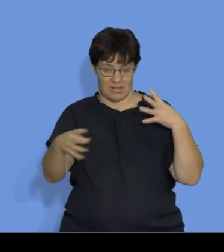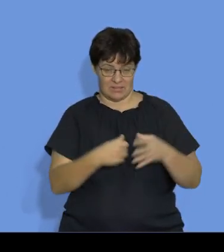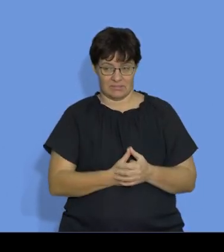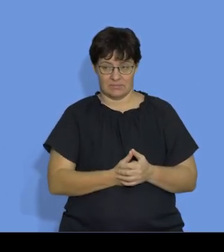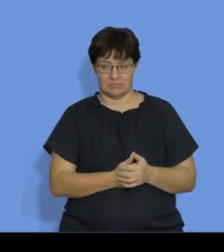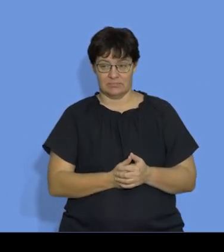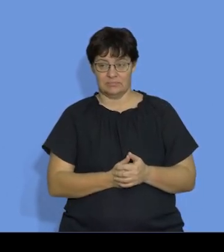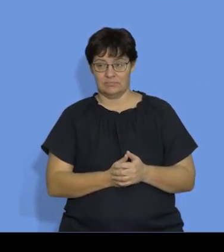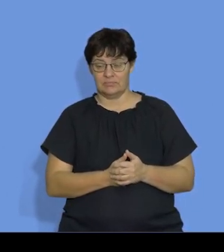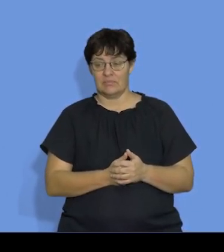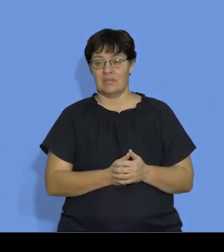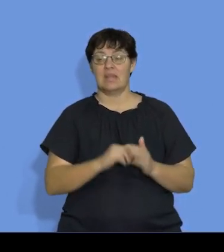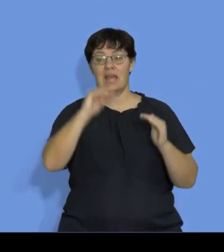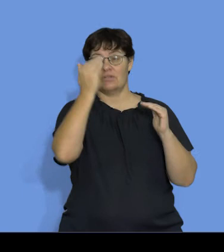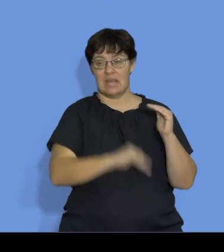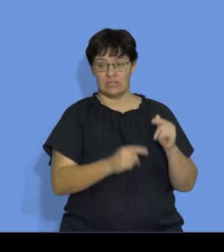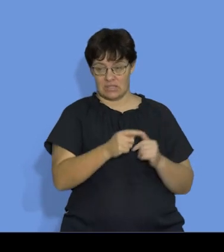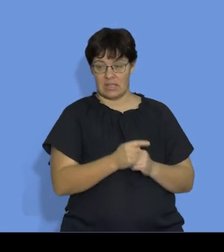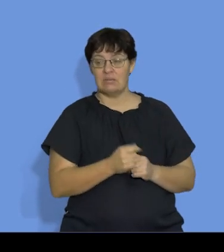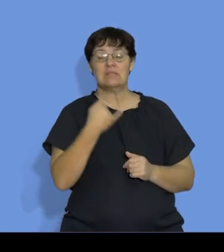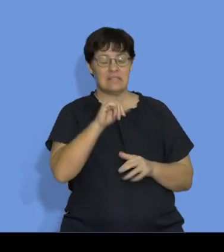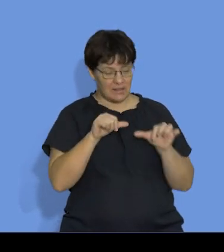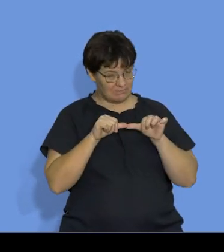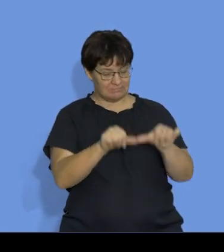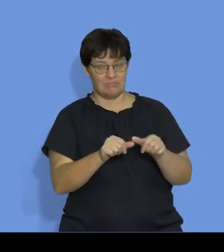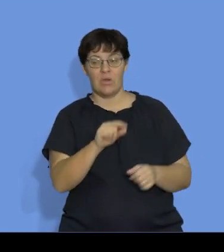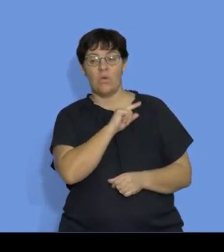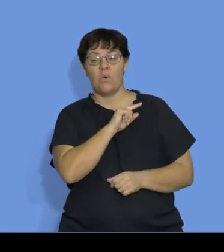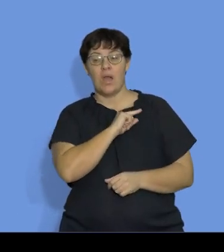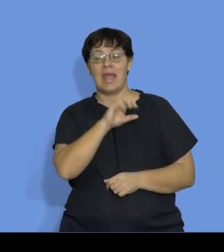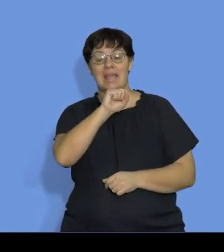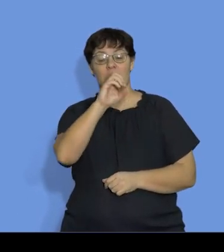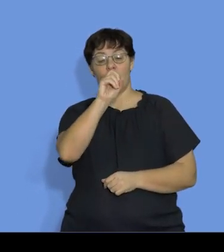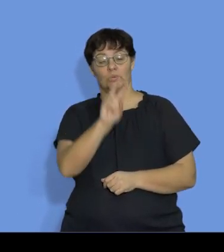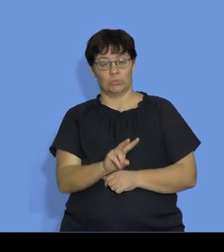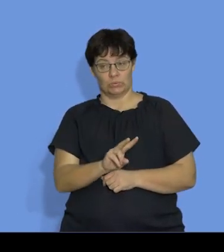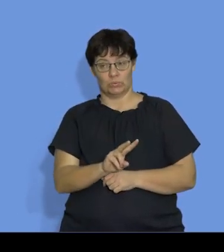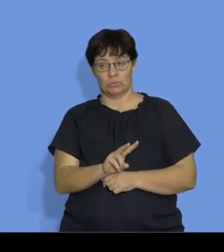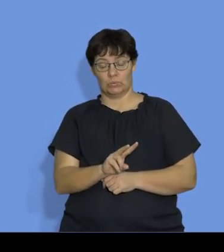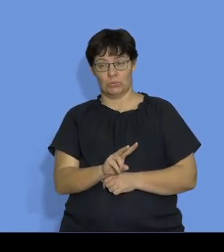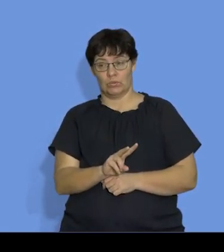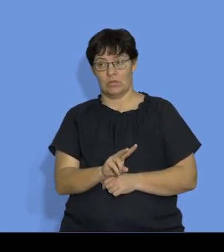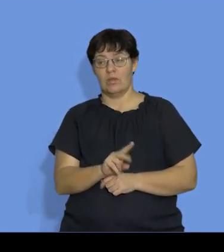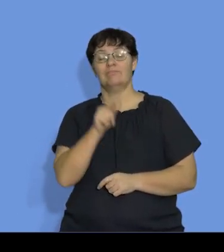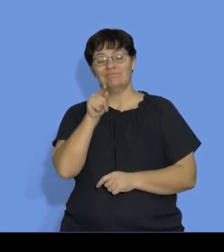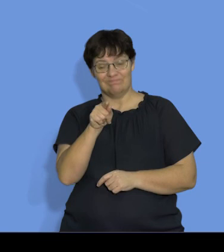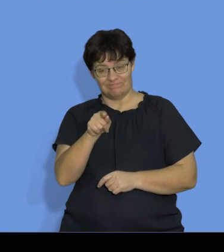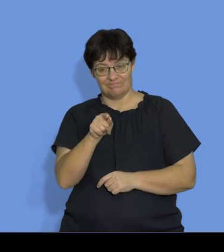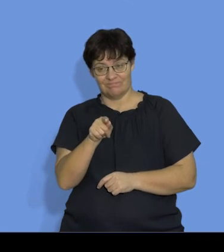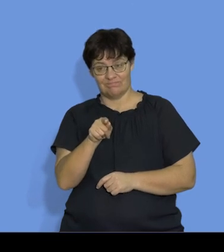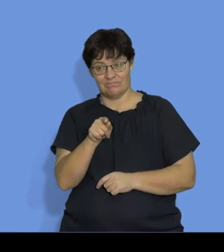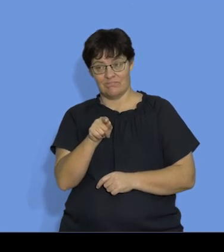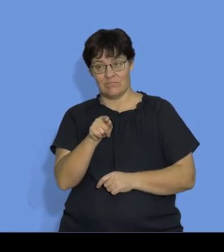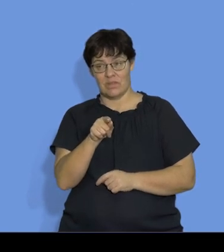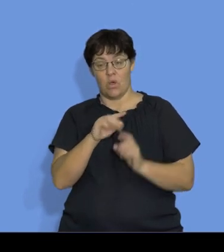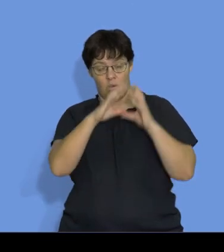half reaction, we still maintain that because sulfur dioxide is one of the reactants according to this overall reaction, we